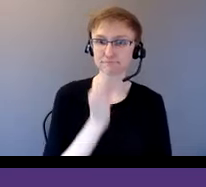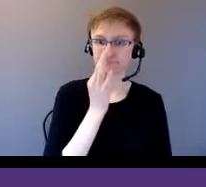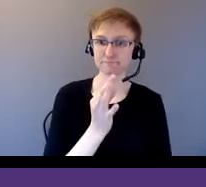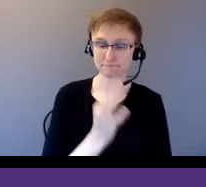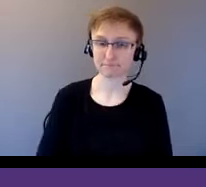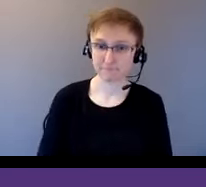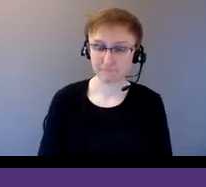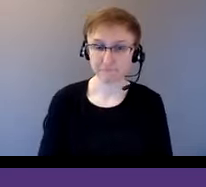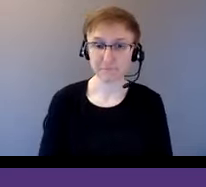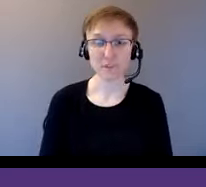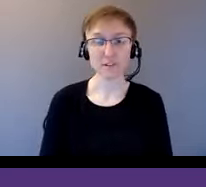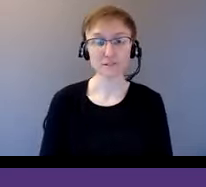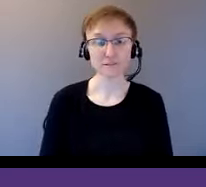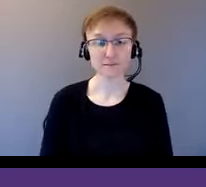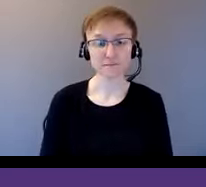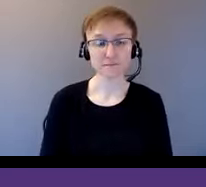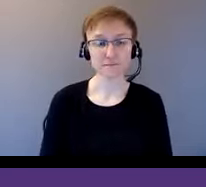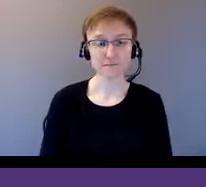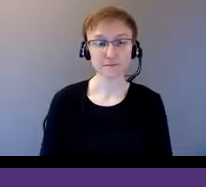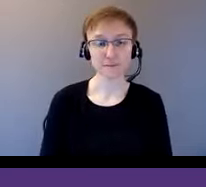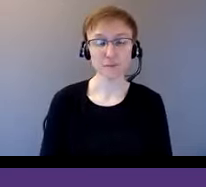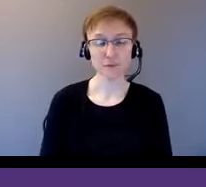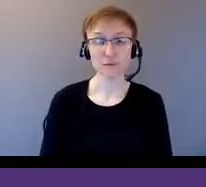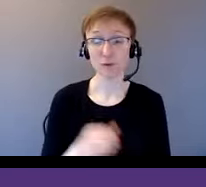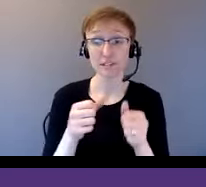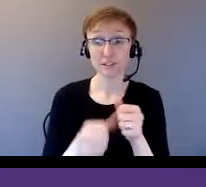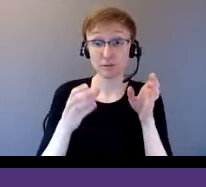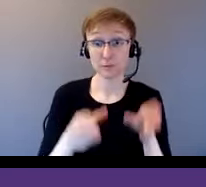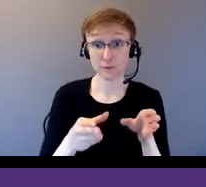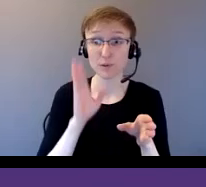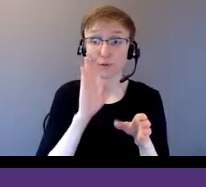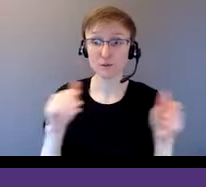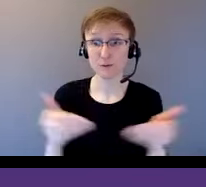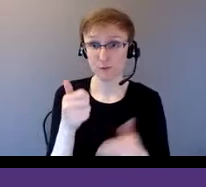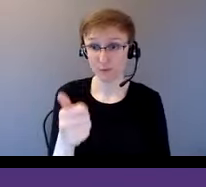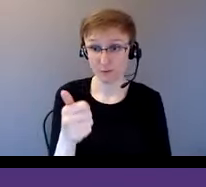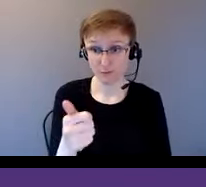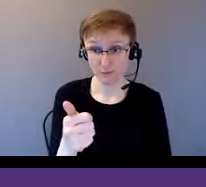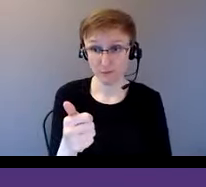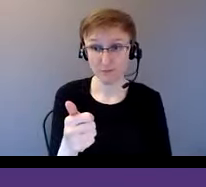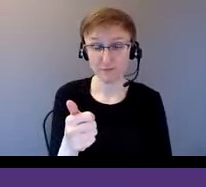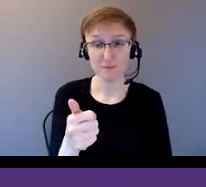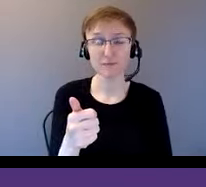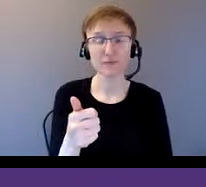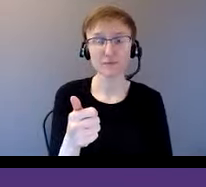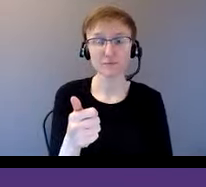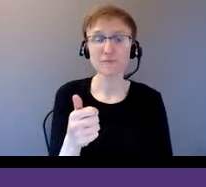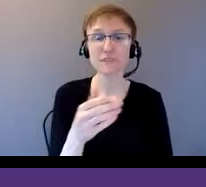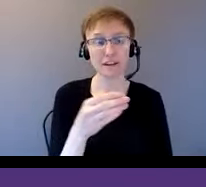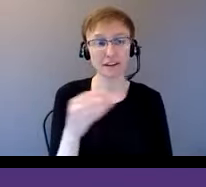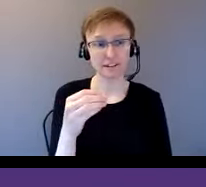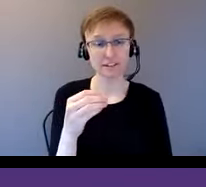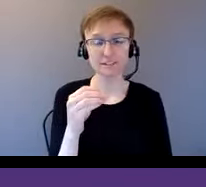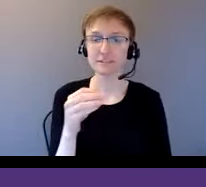discussion. So we're going to let each member of our panel introduce themselves, and as Rayanne talked about, speak about